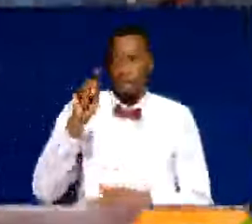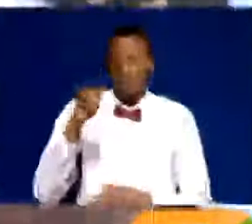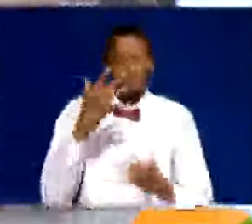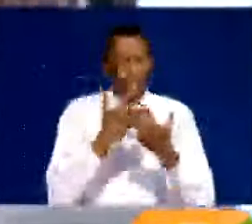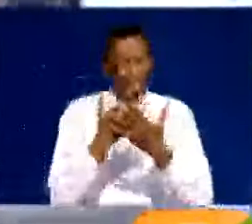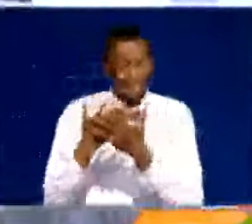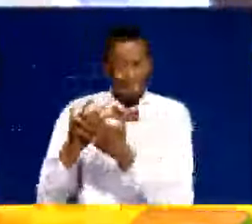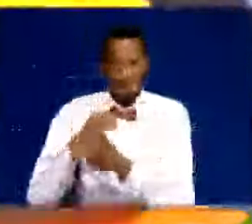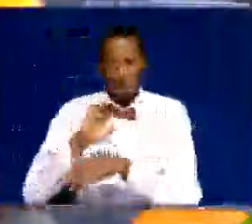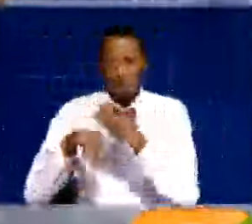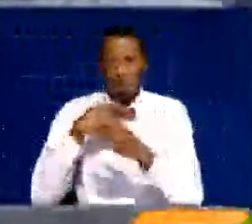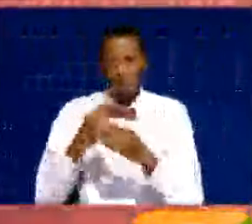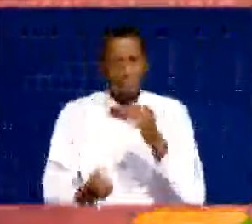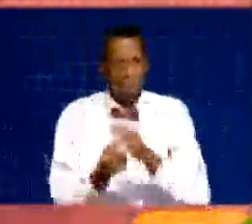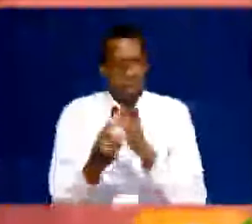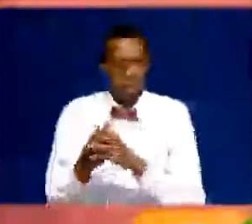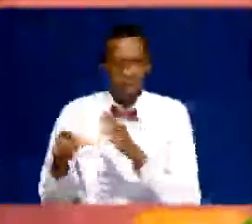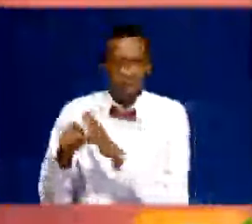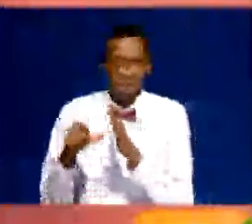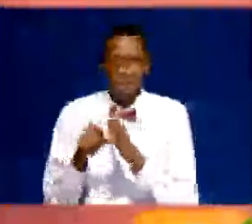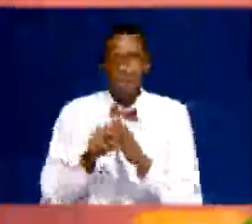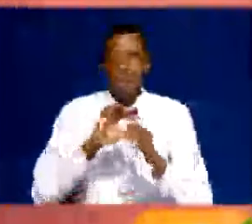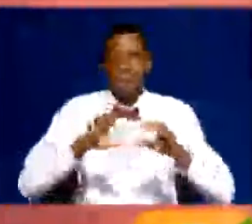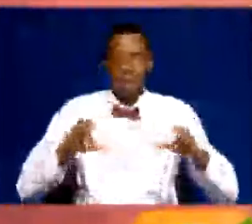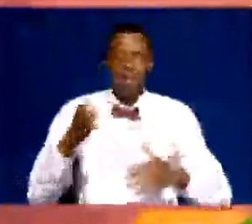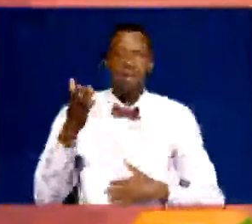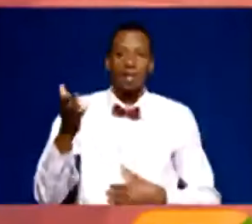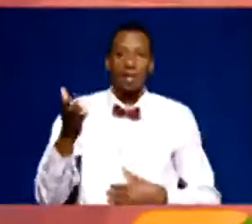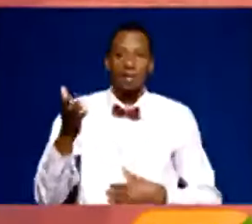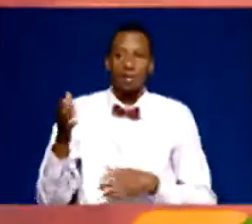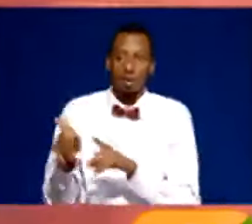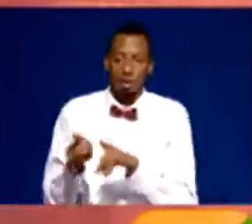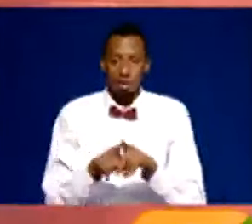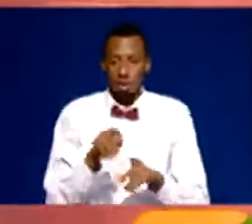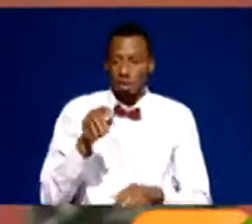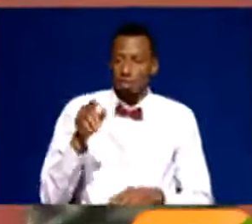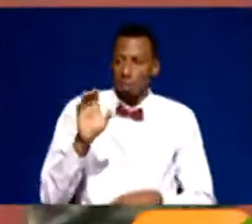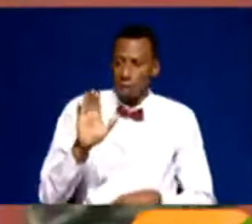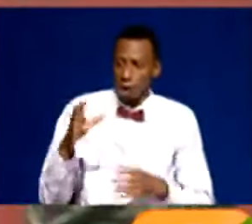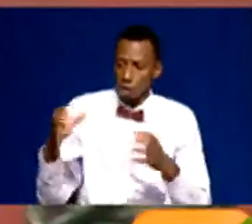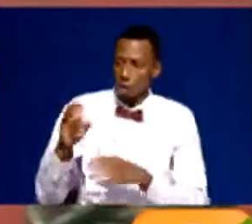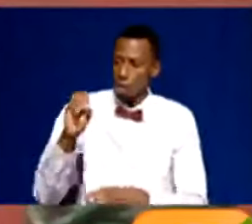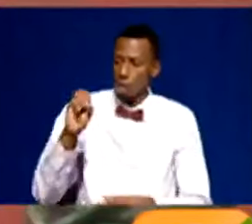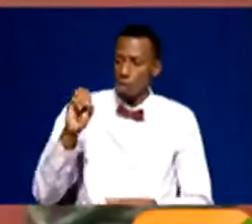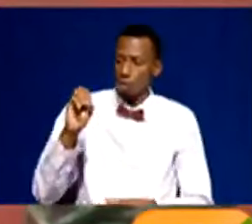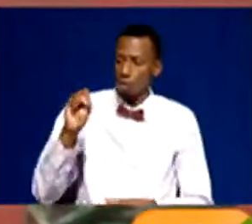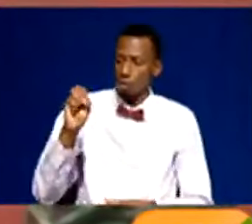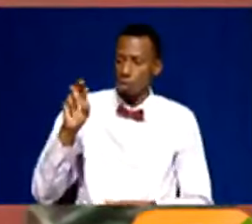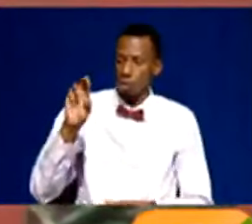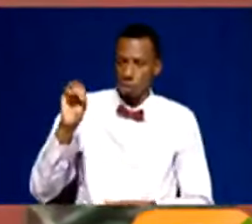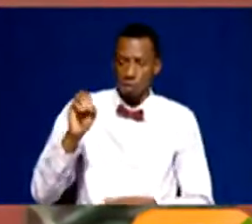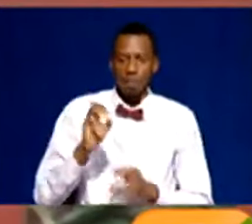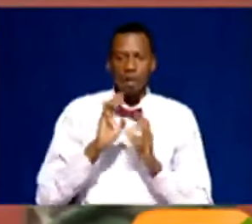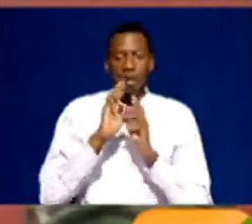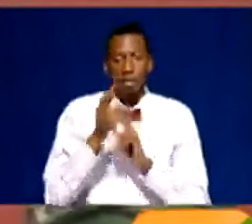Nyakembene mapema wiki hii. Wanamtaka kiranja wa wengi katika bunge la kitaifa Silvanus Osoro kuandikisha taarifa na idara ya polisi kuhusu